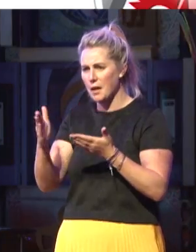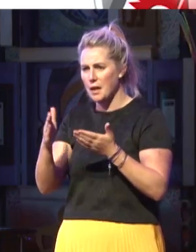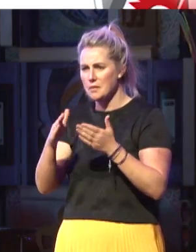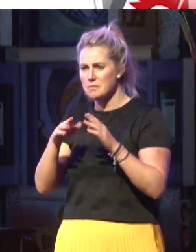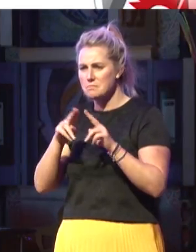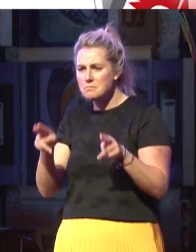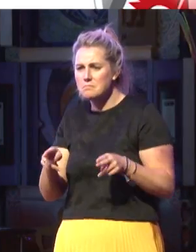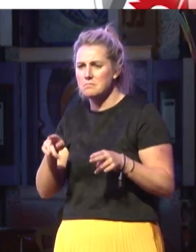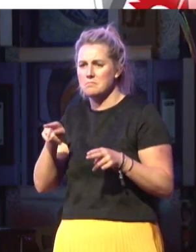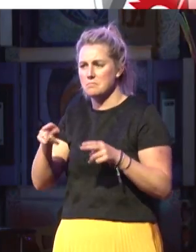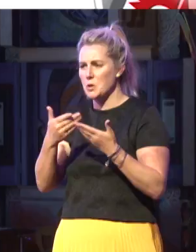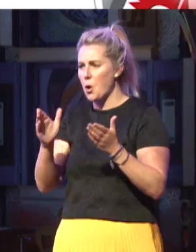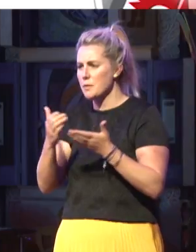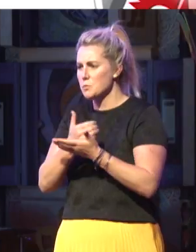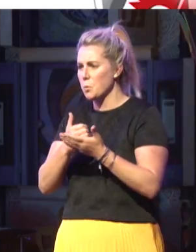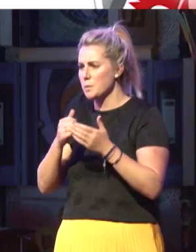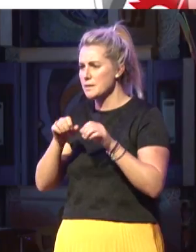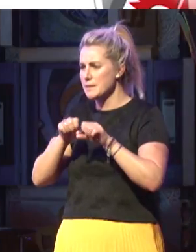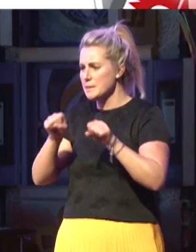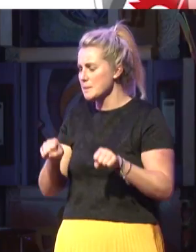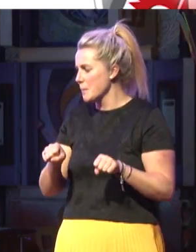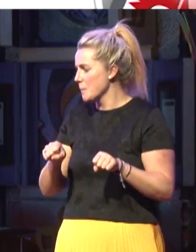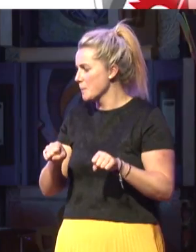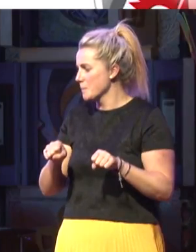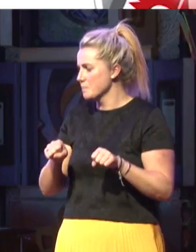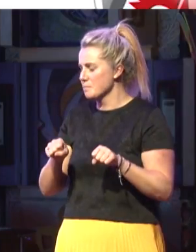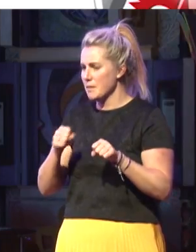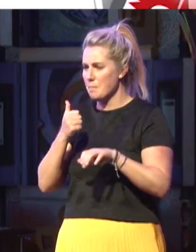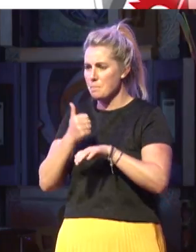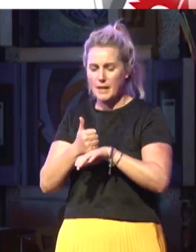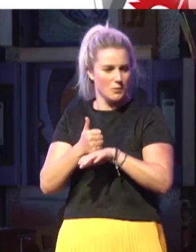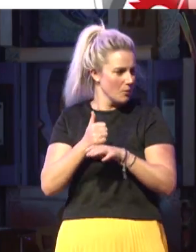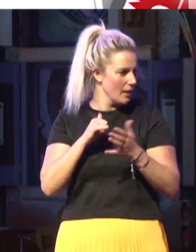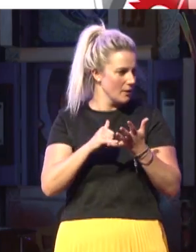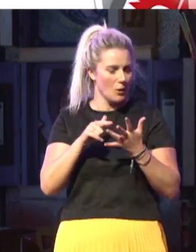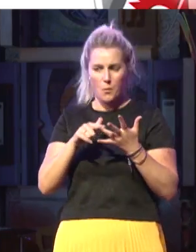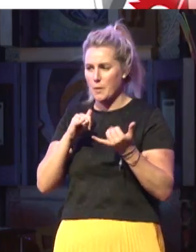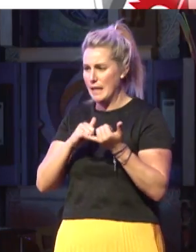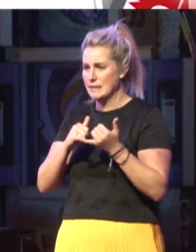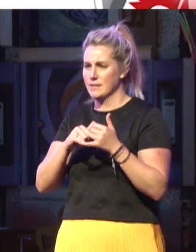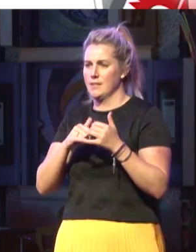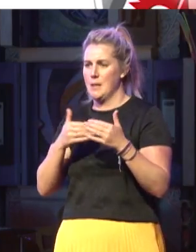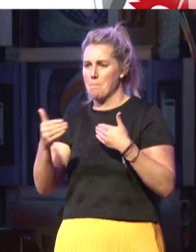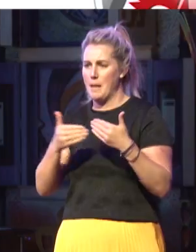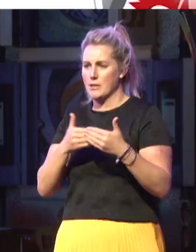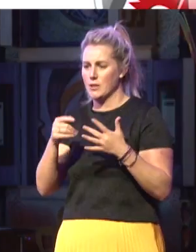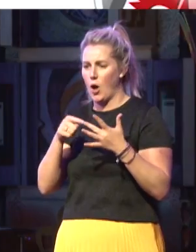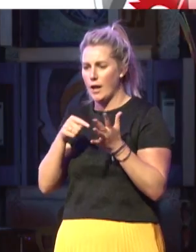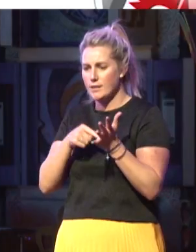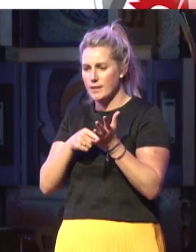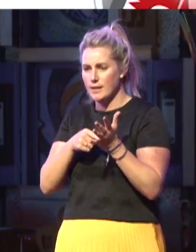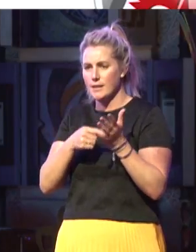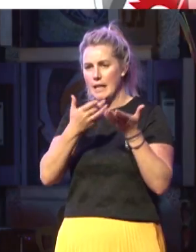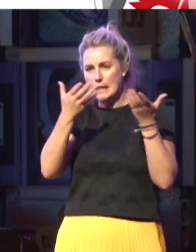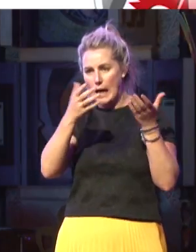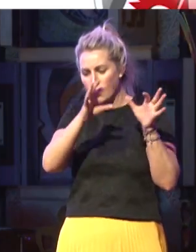system based on CentOS, which makes it easier to manage IT resources by combining cloud and